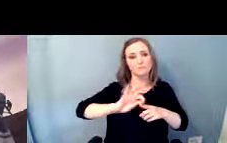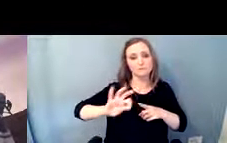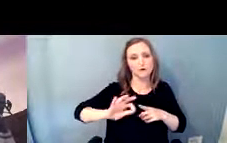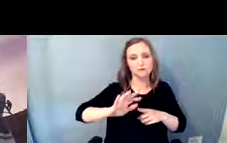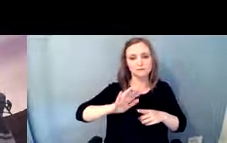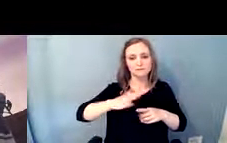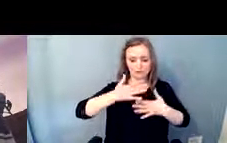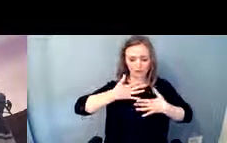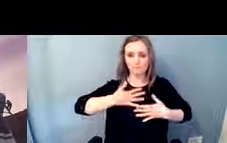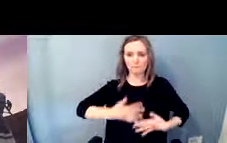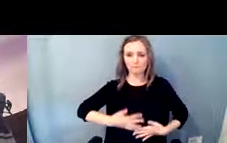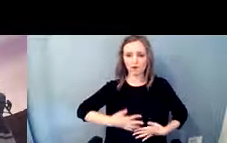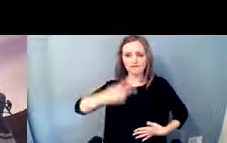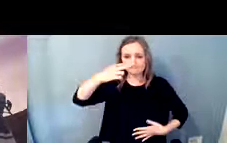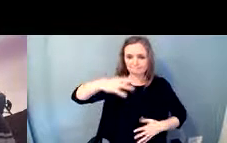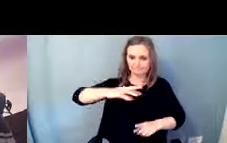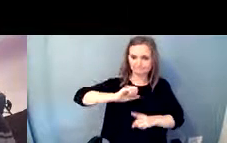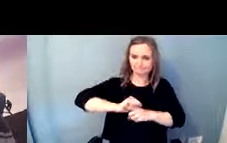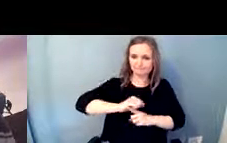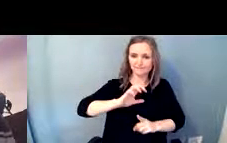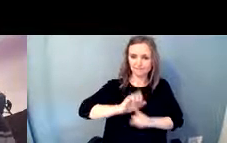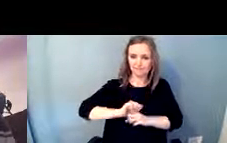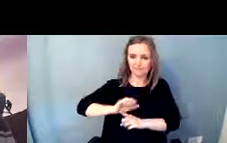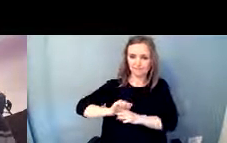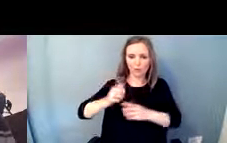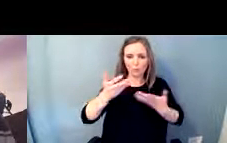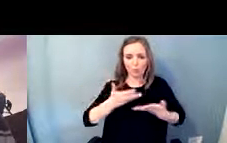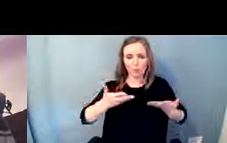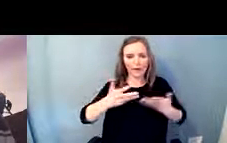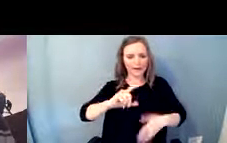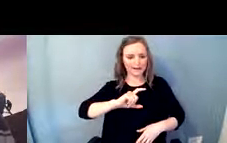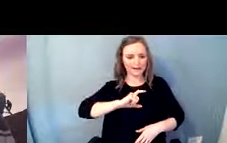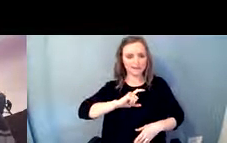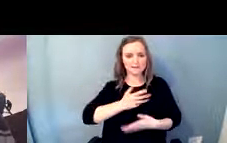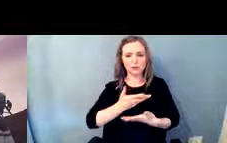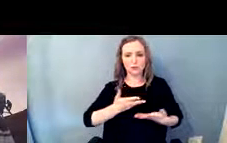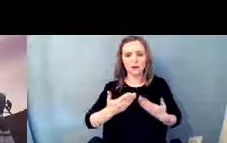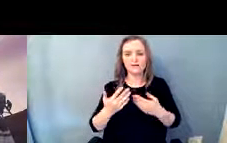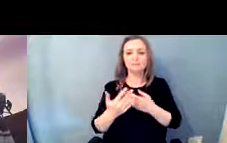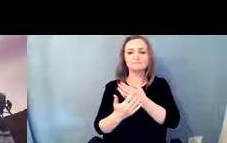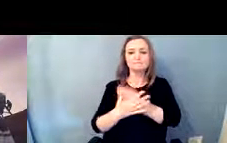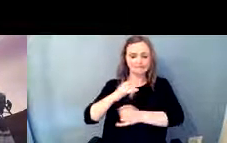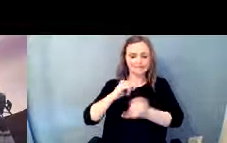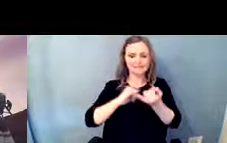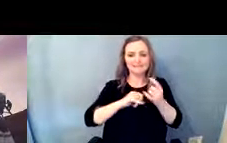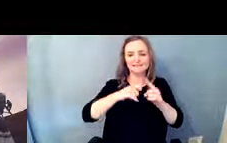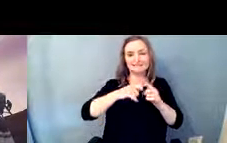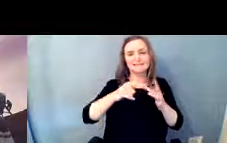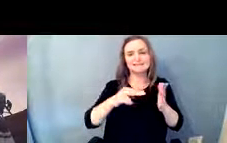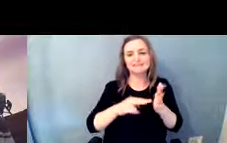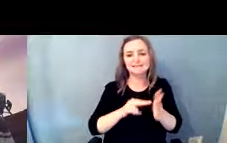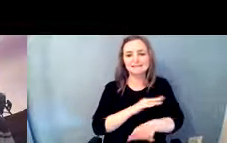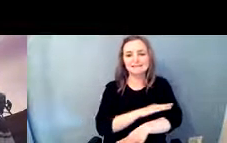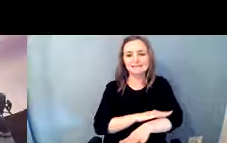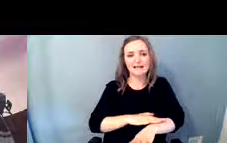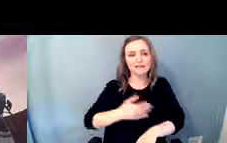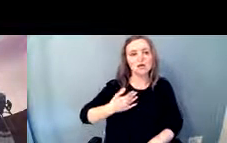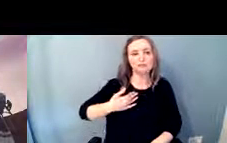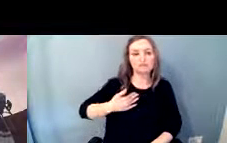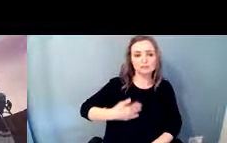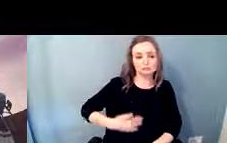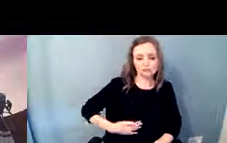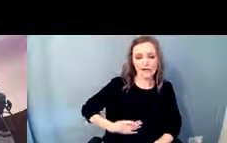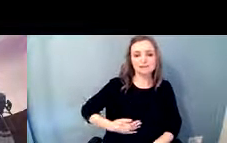the most activity in. We always see the most activity in. This is skin, breast, colorectal, urology and